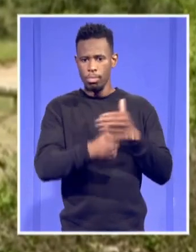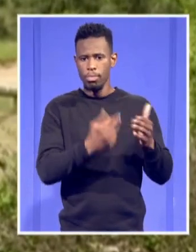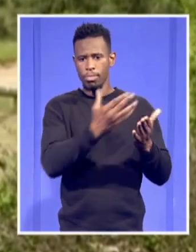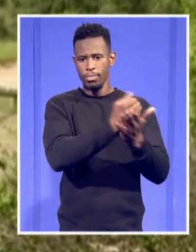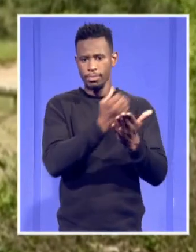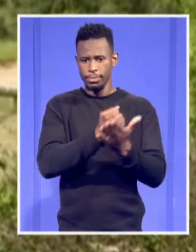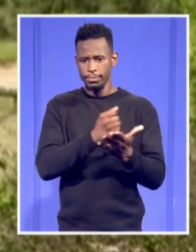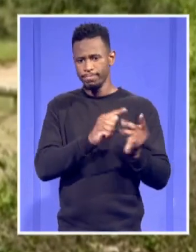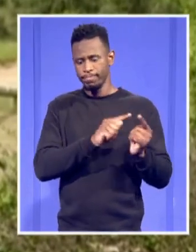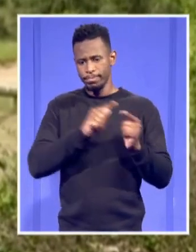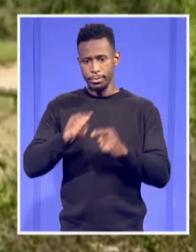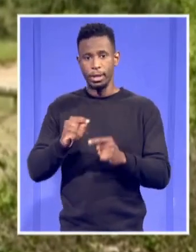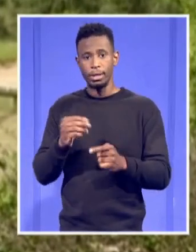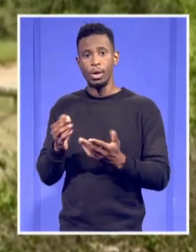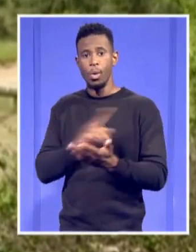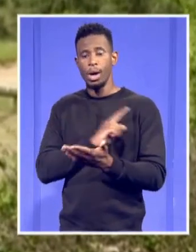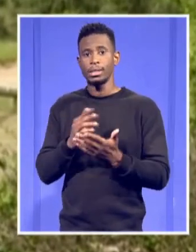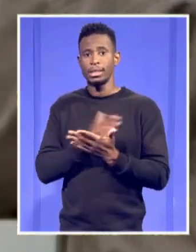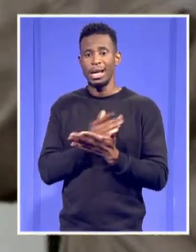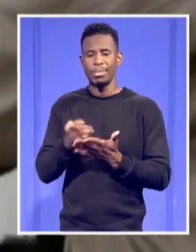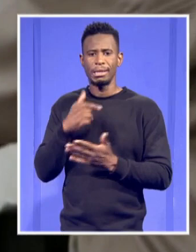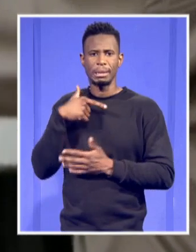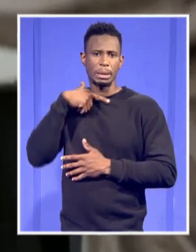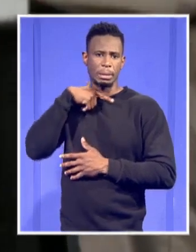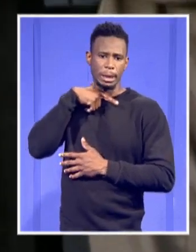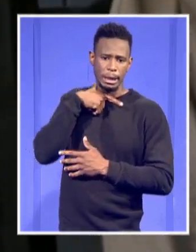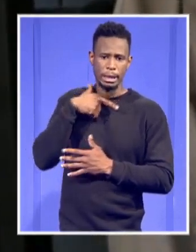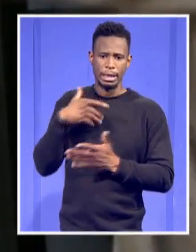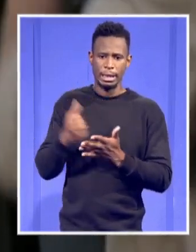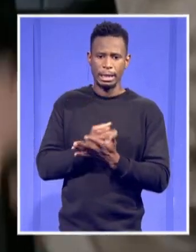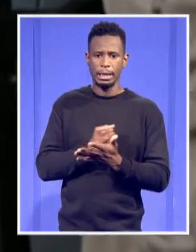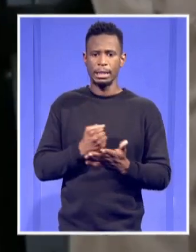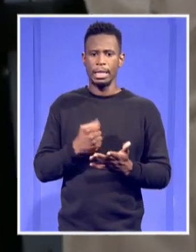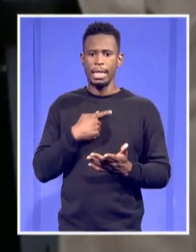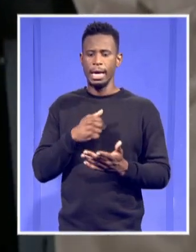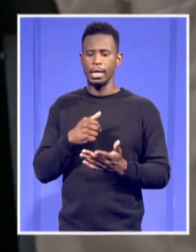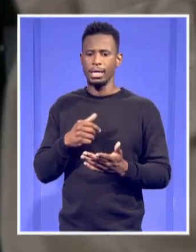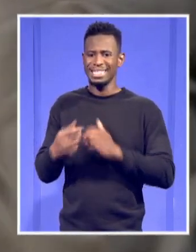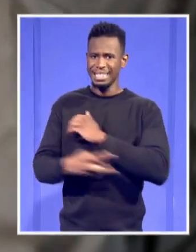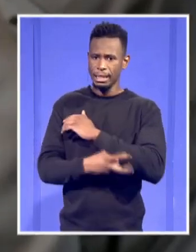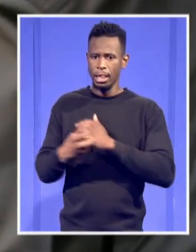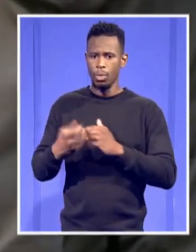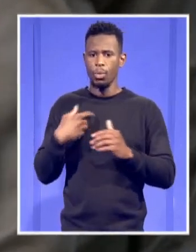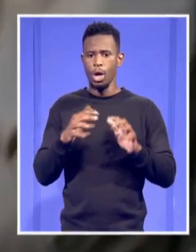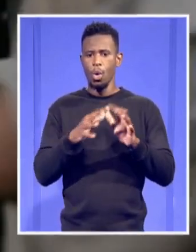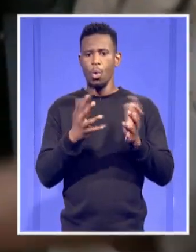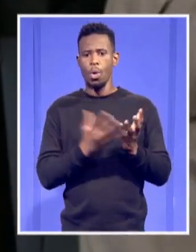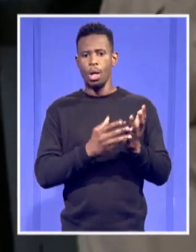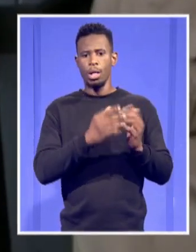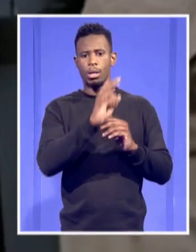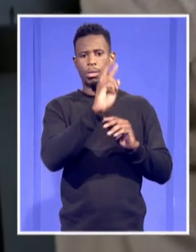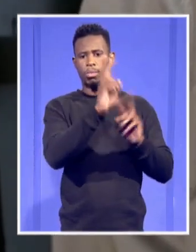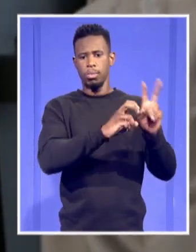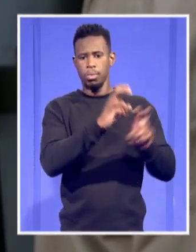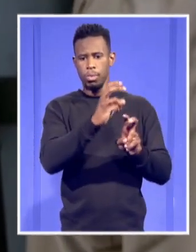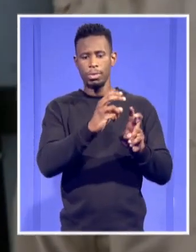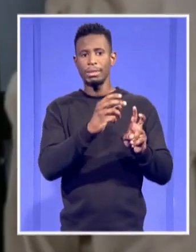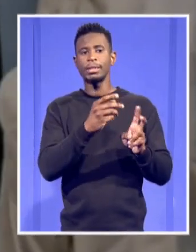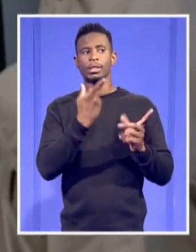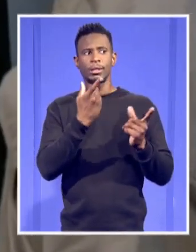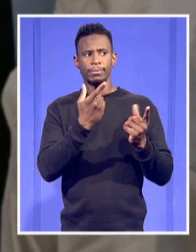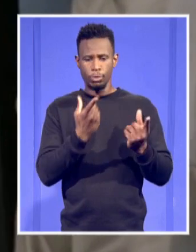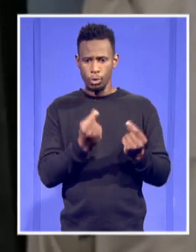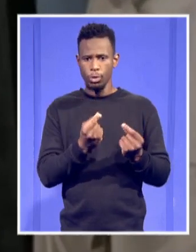of captivity from all over the world. The last rescue we embarked on is actually from the lions of lockdown, which